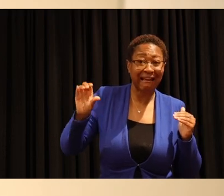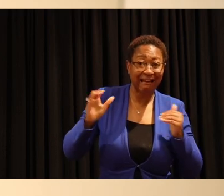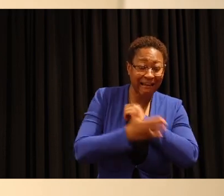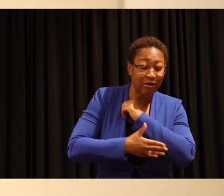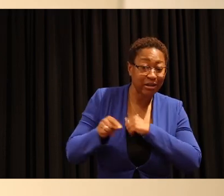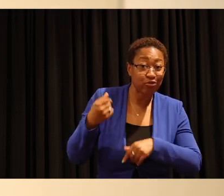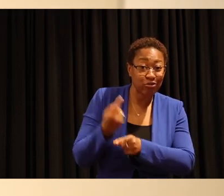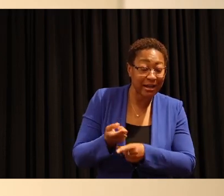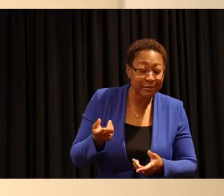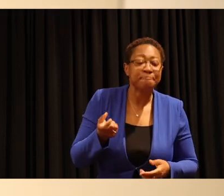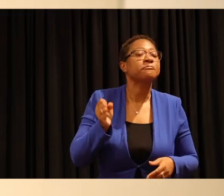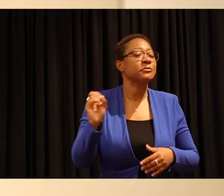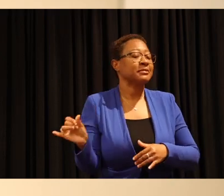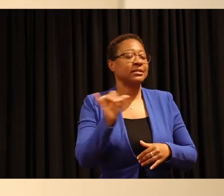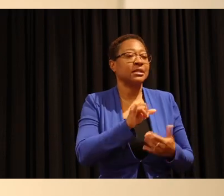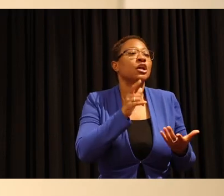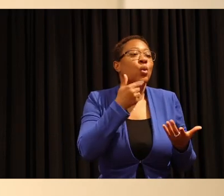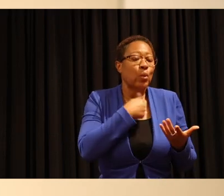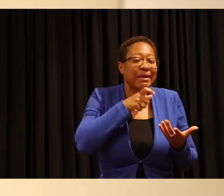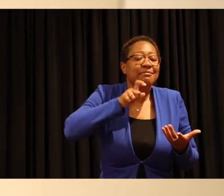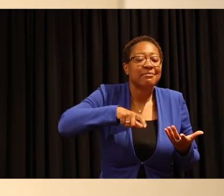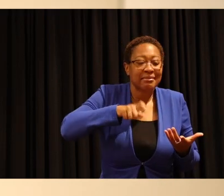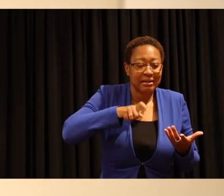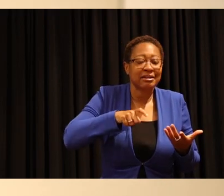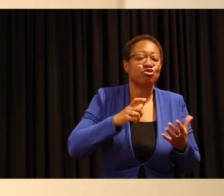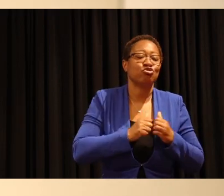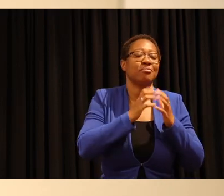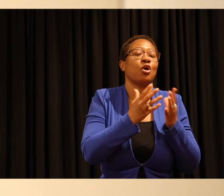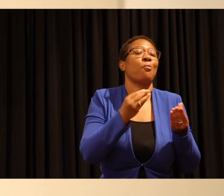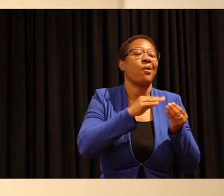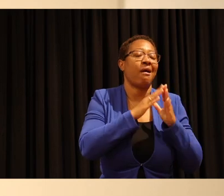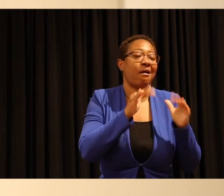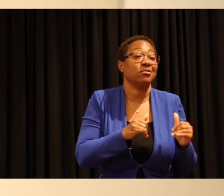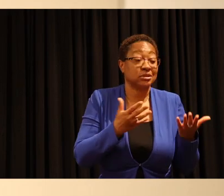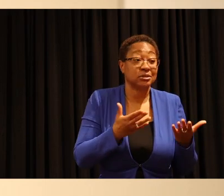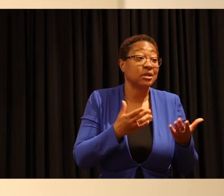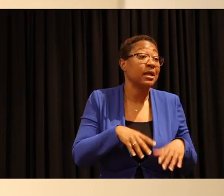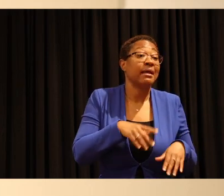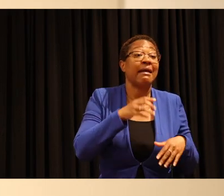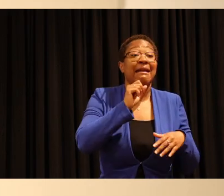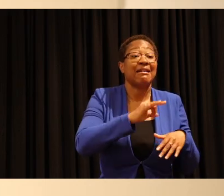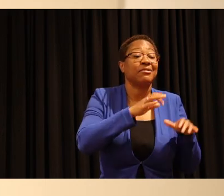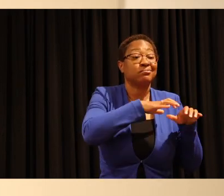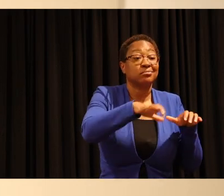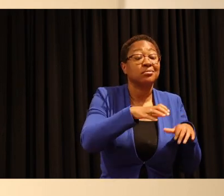in one city or across the state, we are going to have to build more housing. Whether it's denser housing or single family